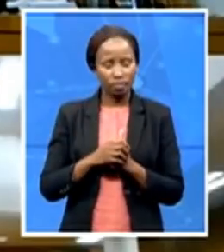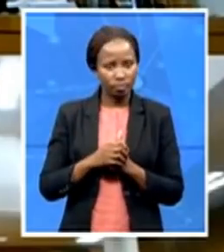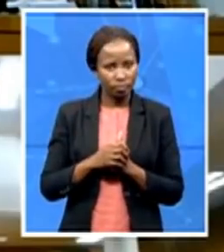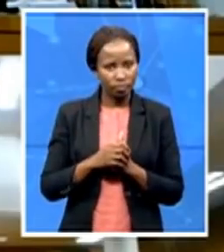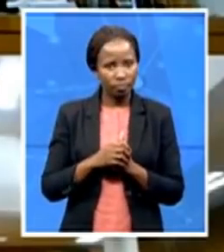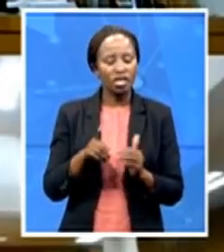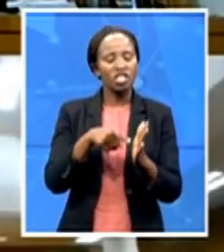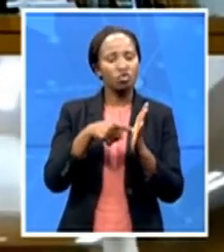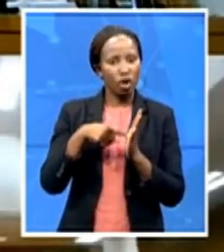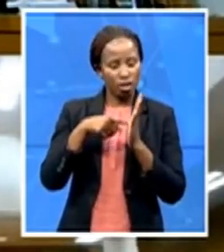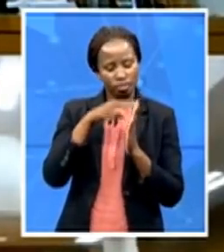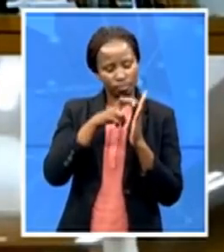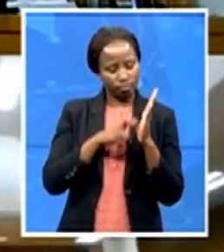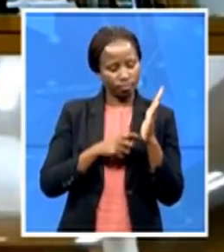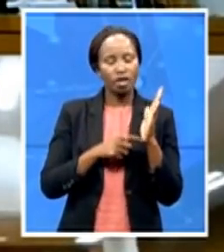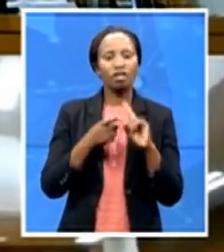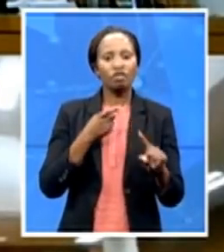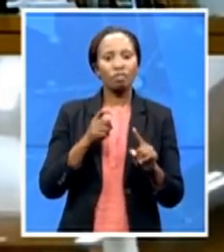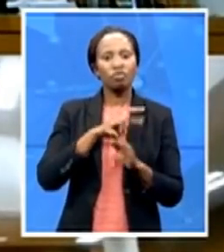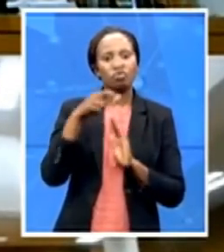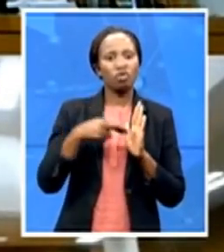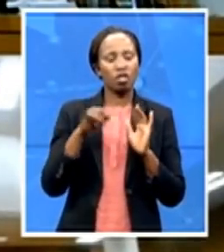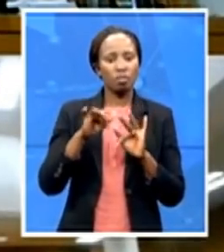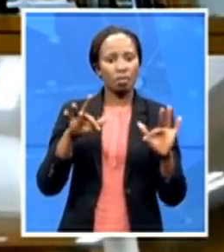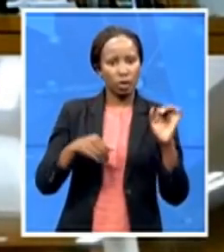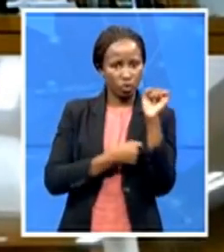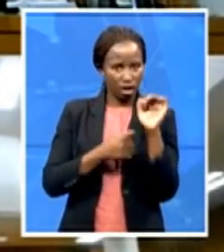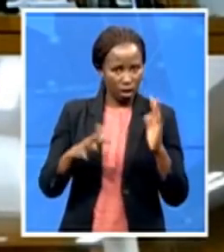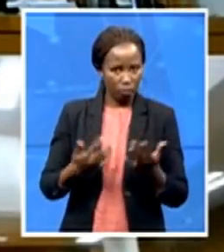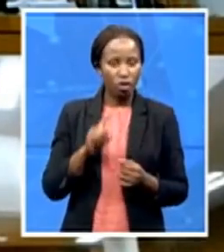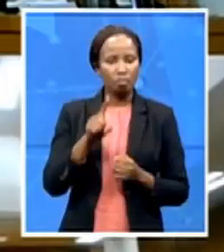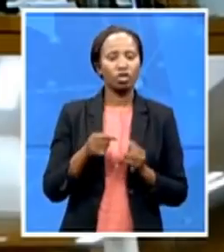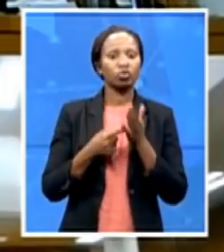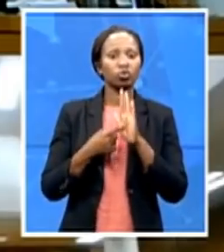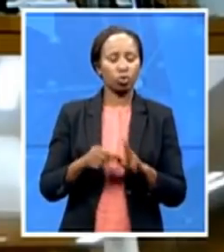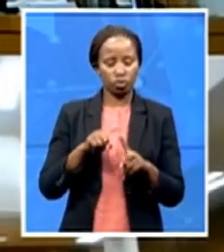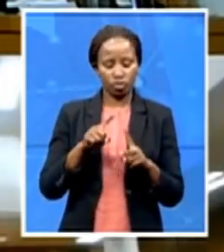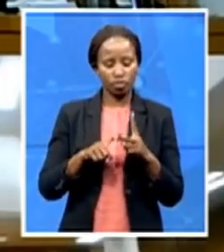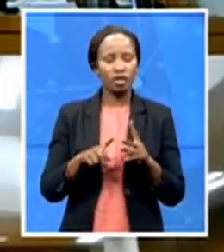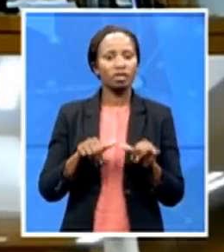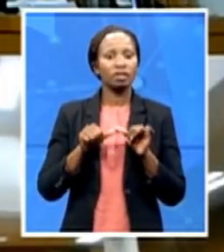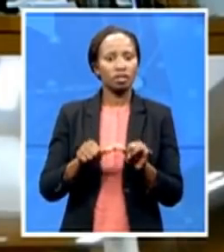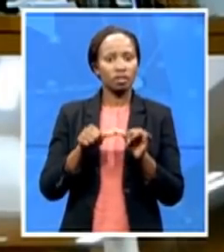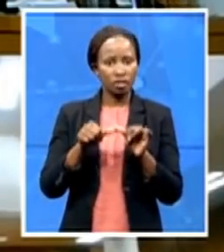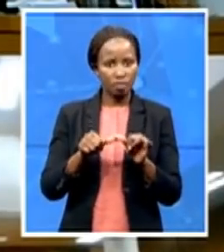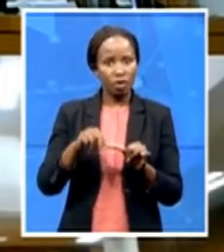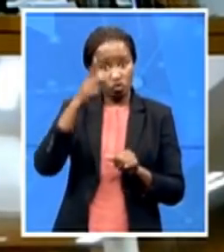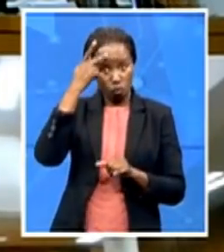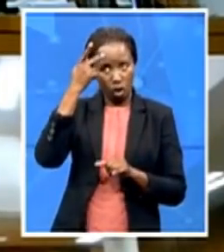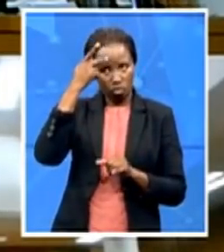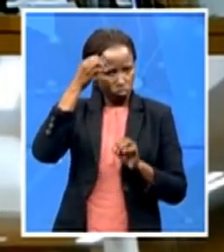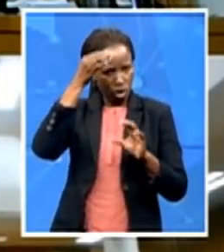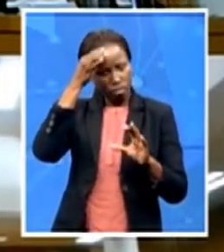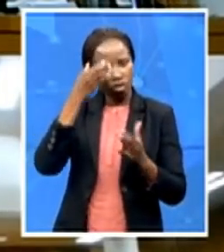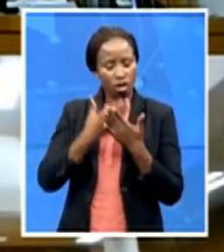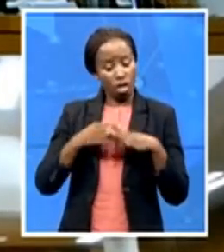office, namely a demonstrated and sustained lack of either the knowledge to carry out, and secondly, the ability or skill